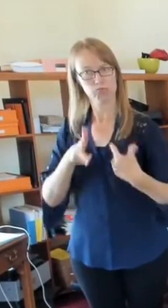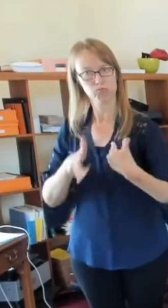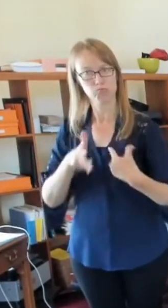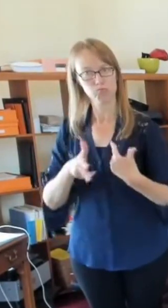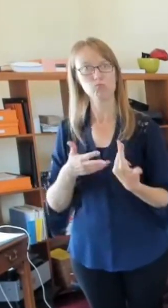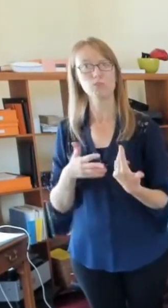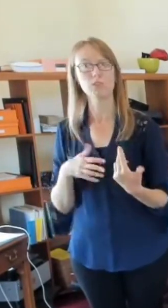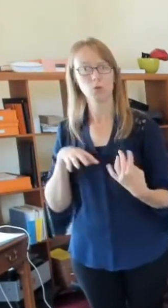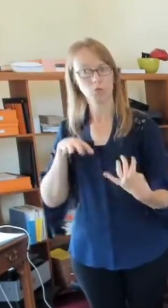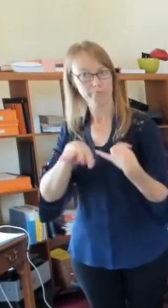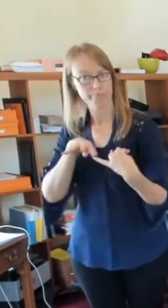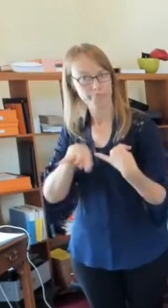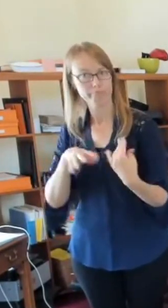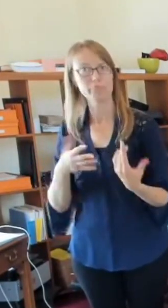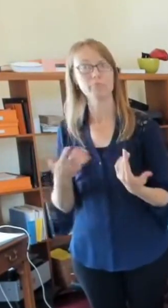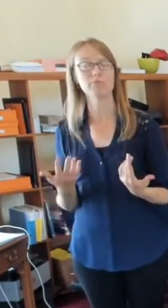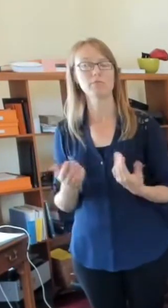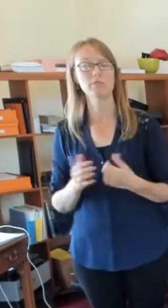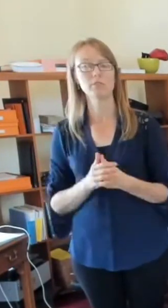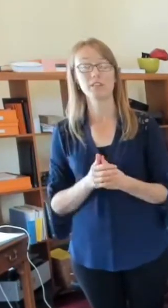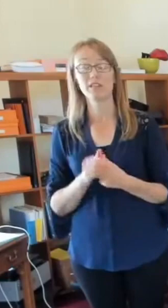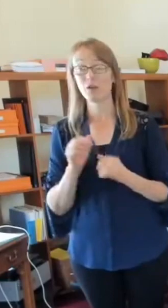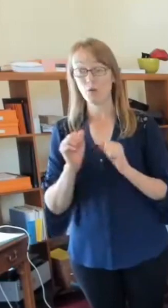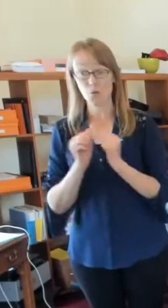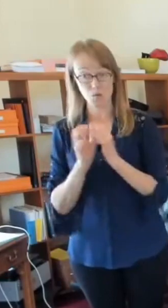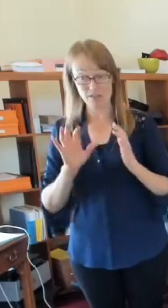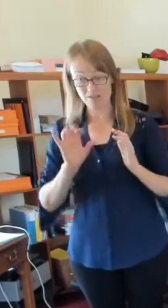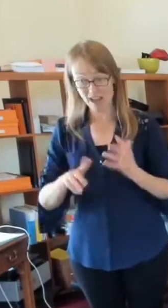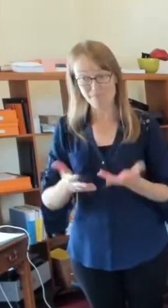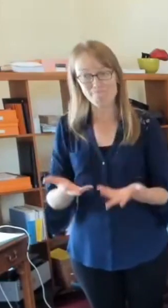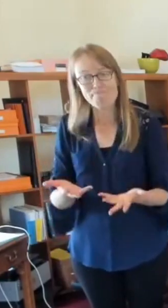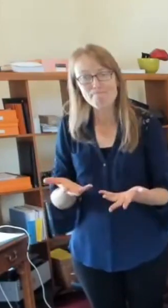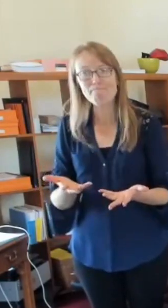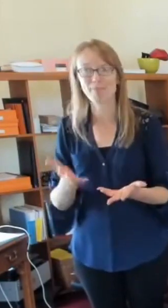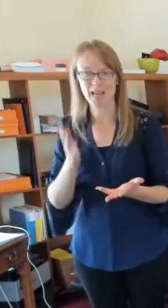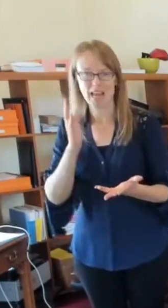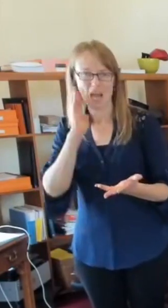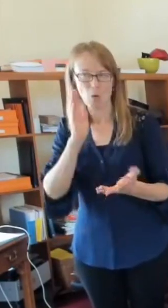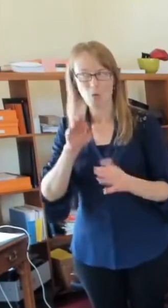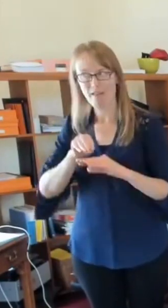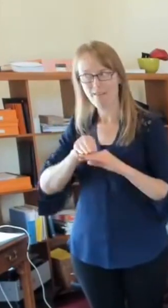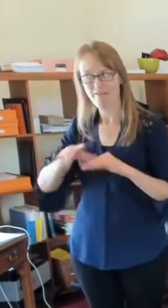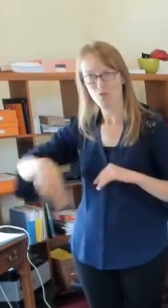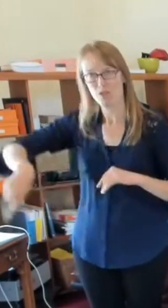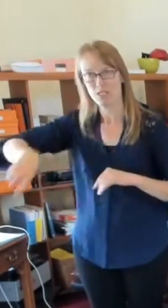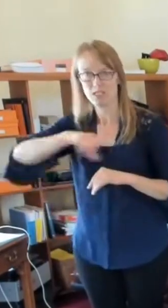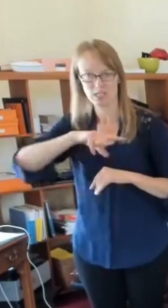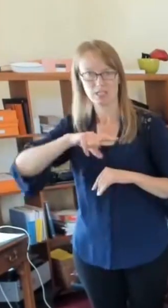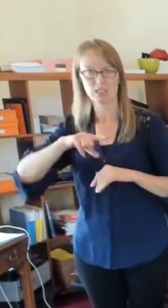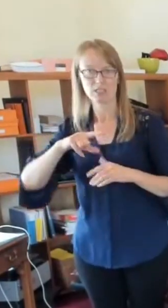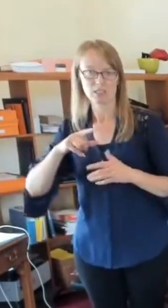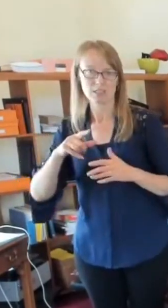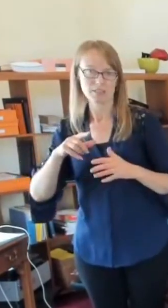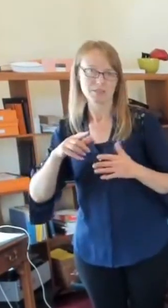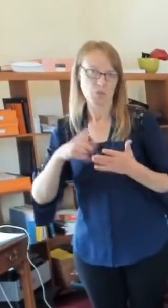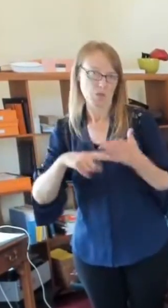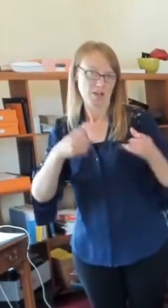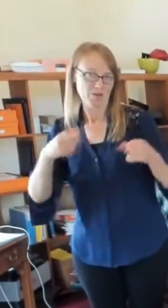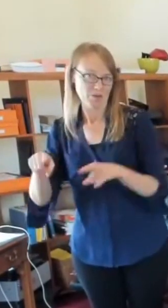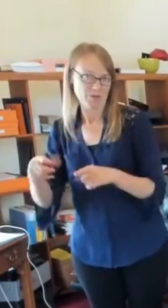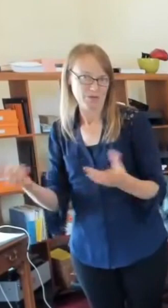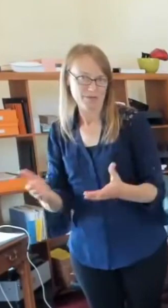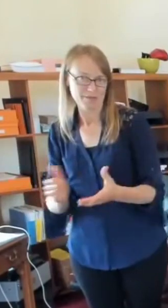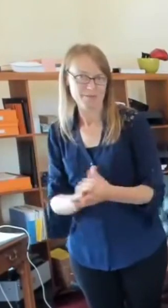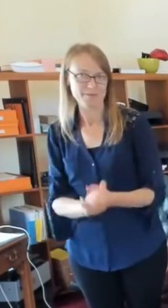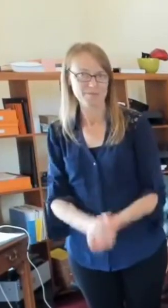here in downtown, I do think it has an impact on downtown and other streets as well, but we're focusing on downtown right this minute.